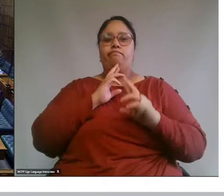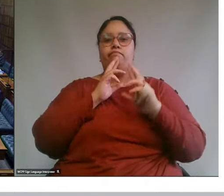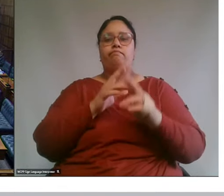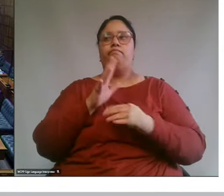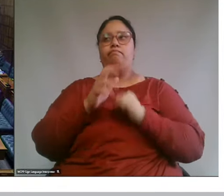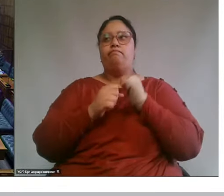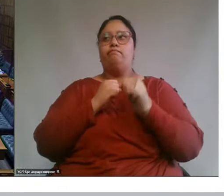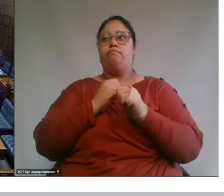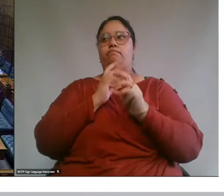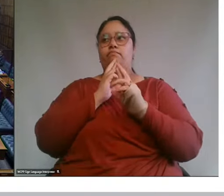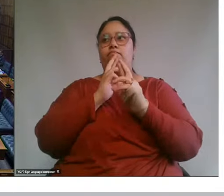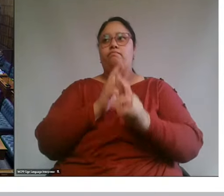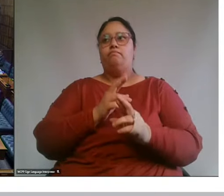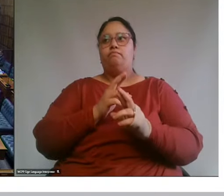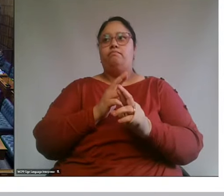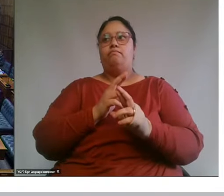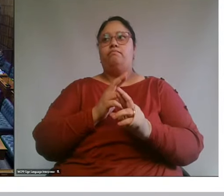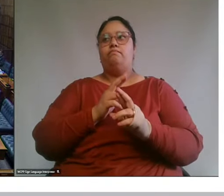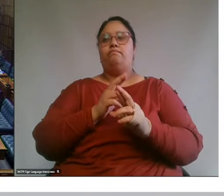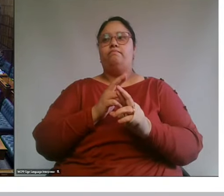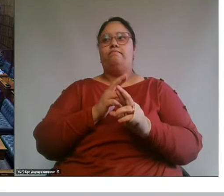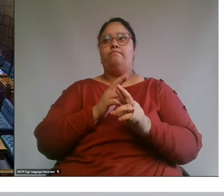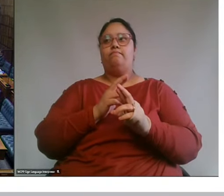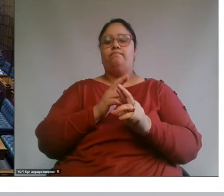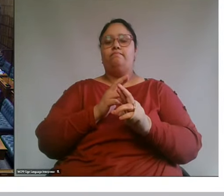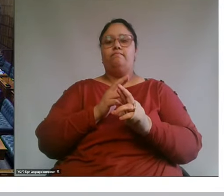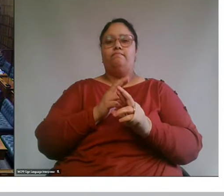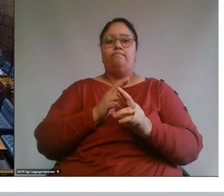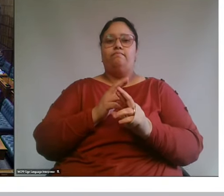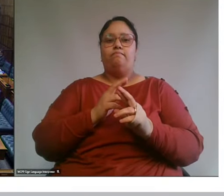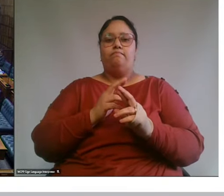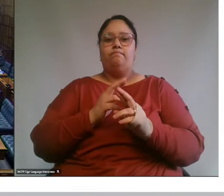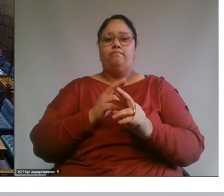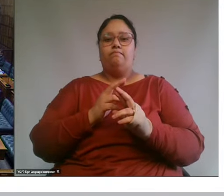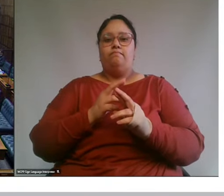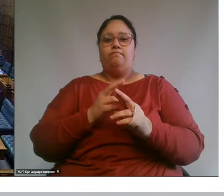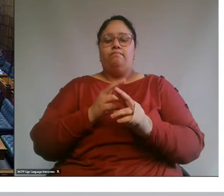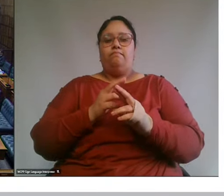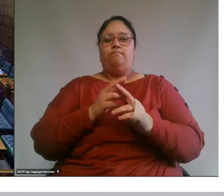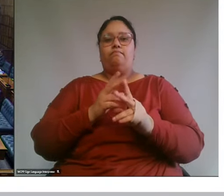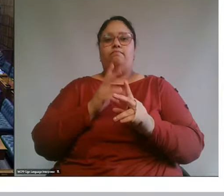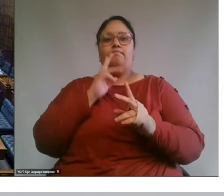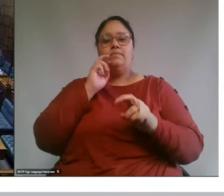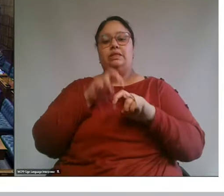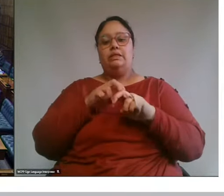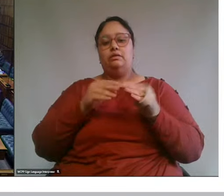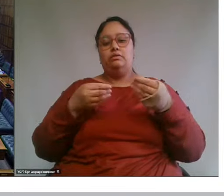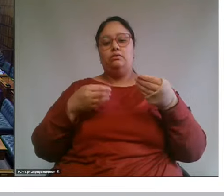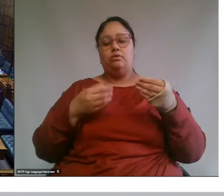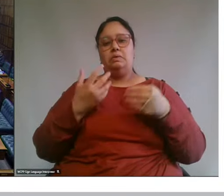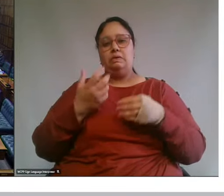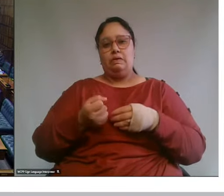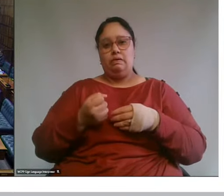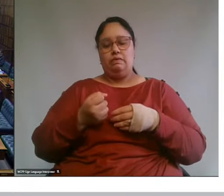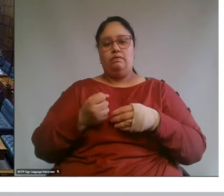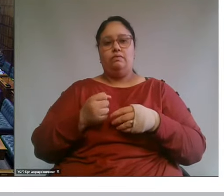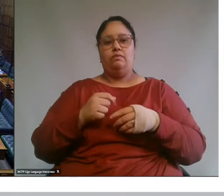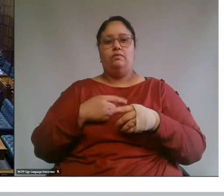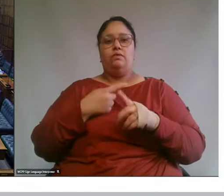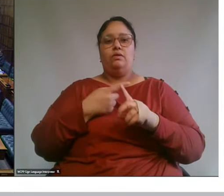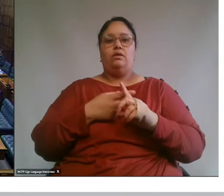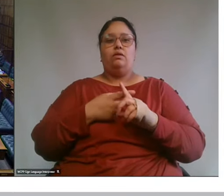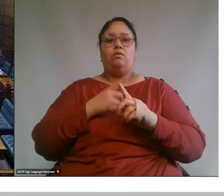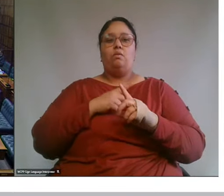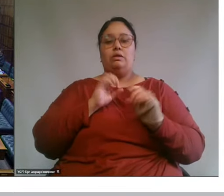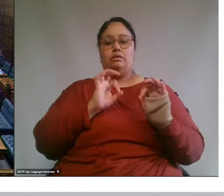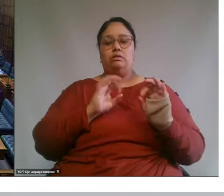report is substantiated with the necessary documentation um and so that is